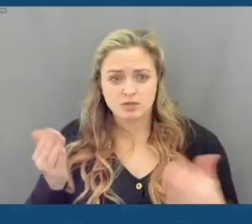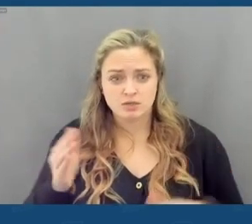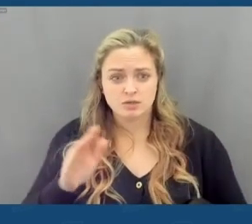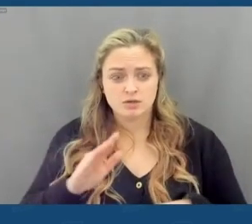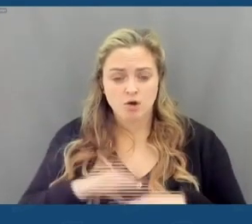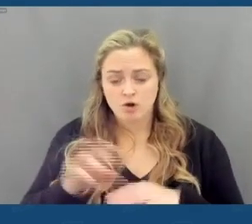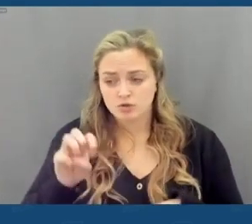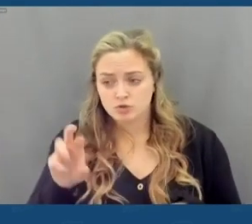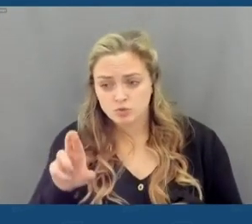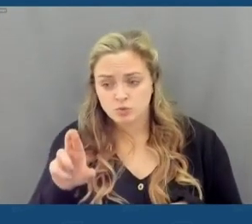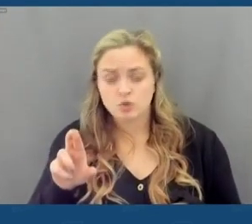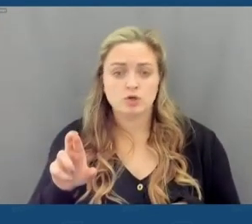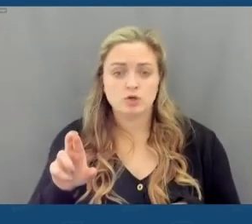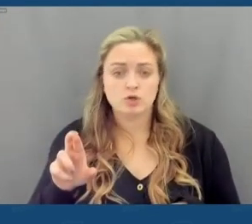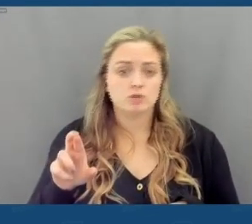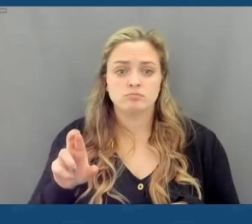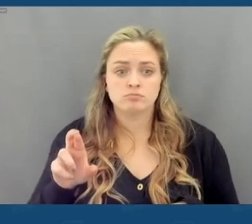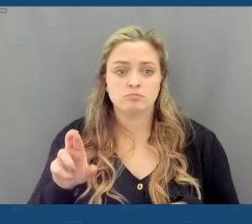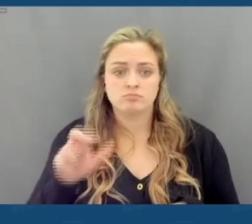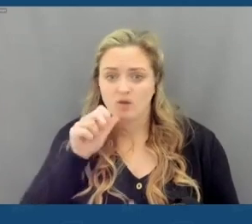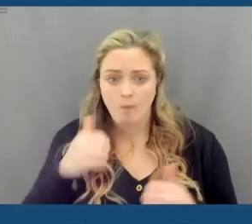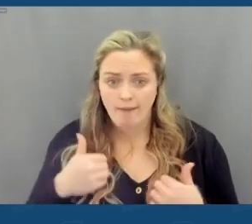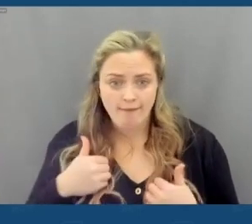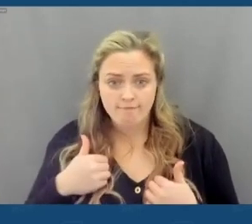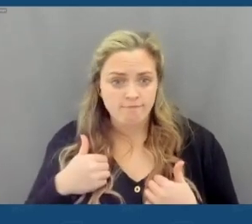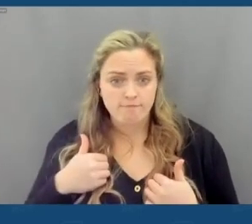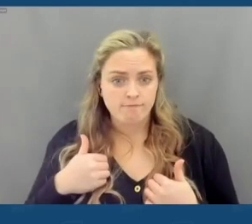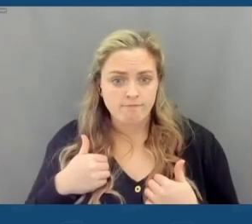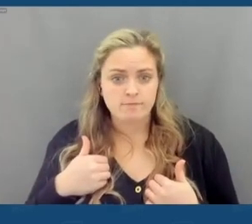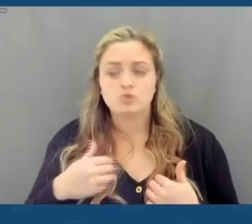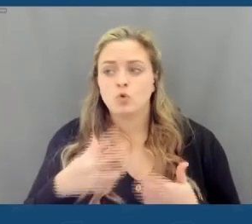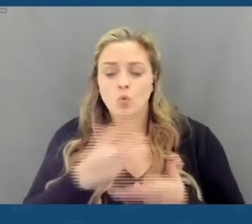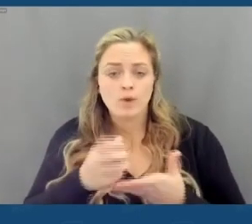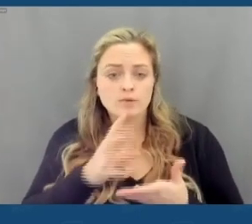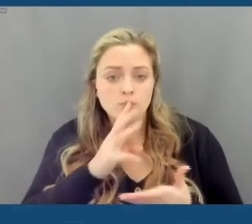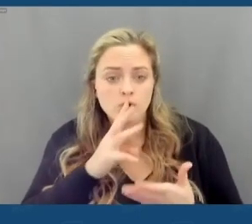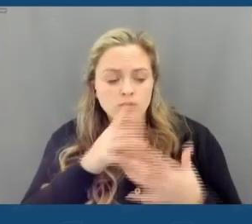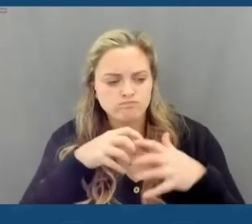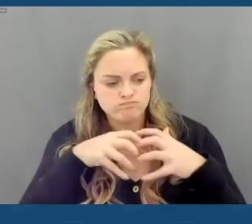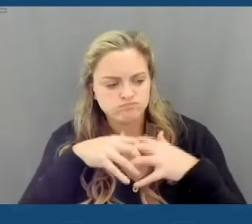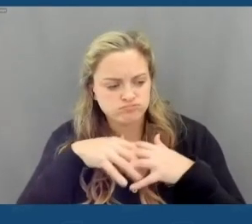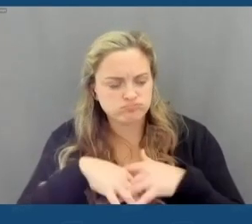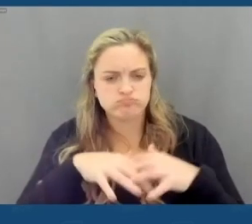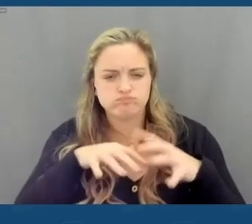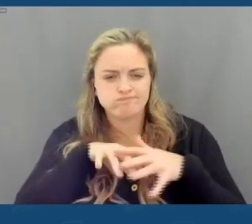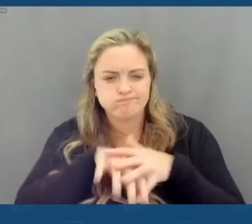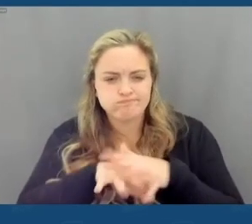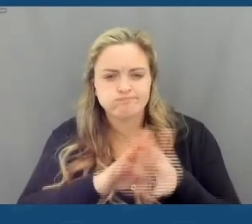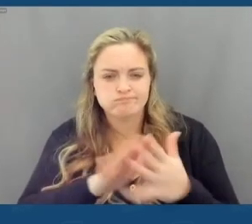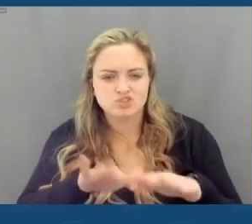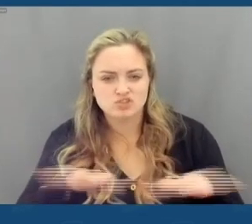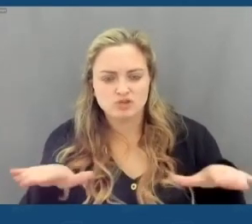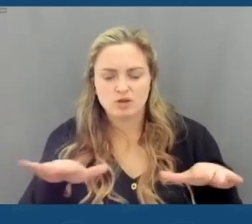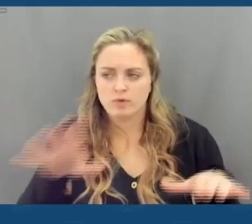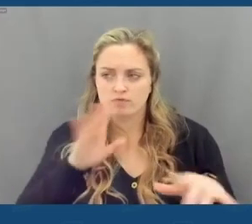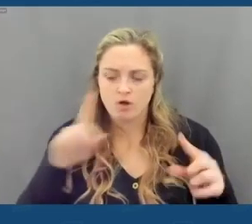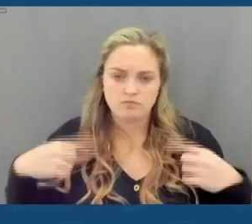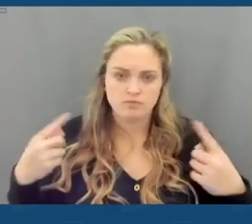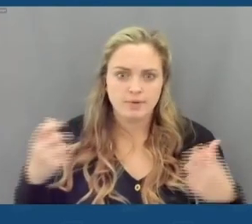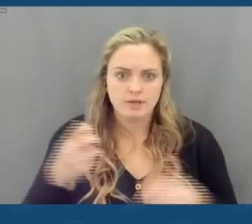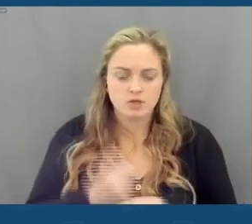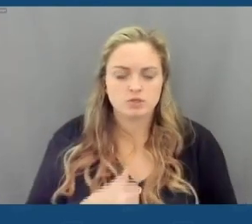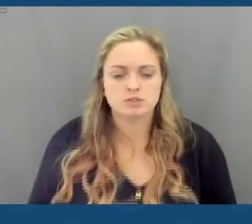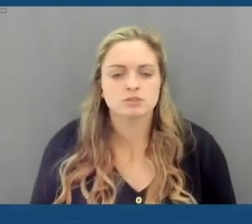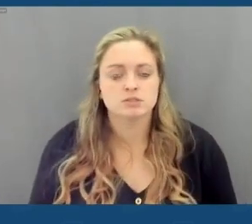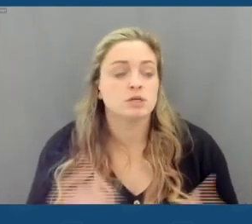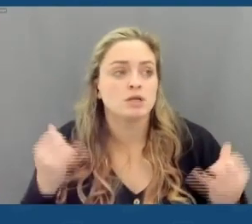seeps into the ground. And I've talked to our county executive and Adrian about this for many, many years. And you know, even now, too